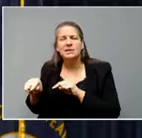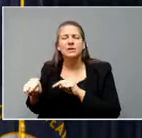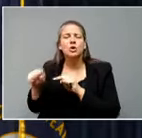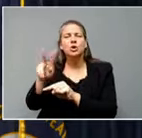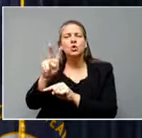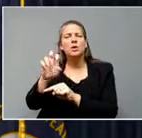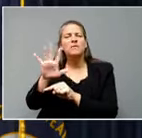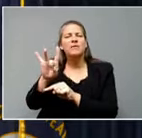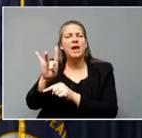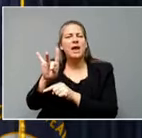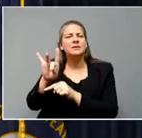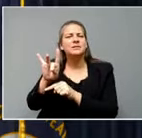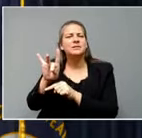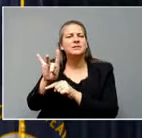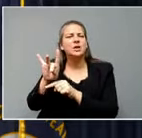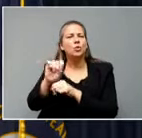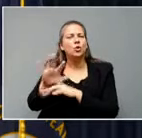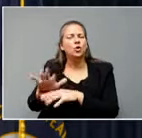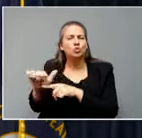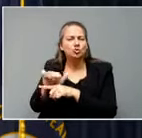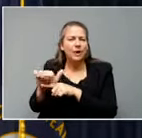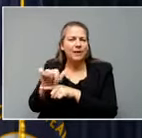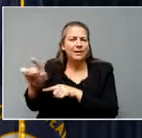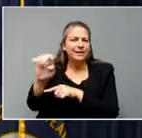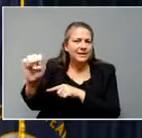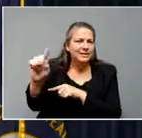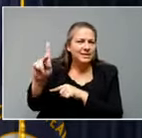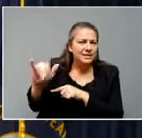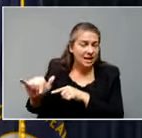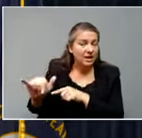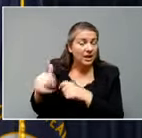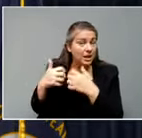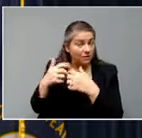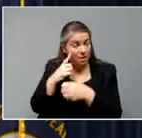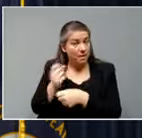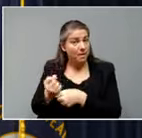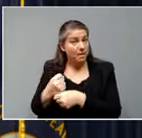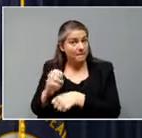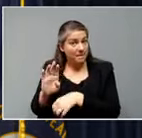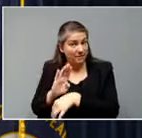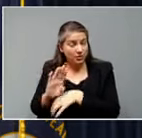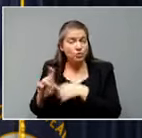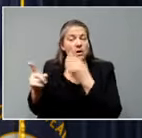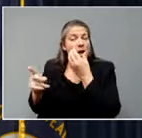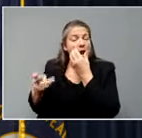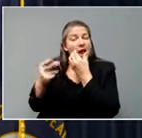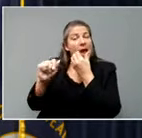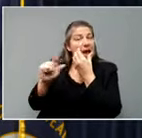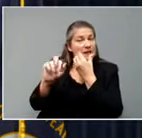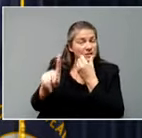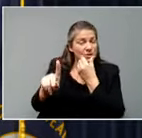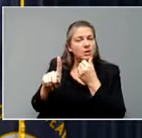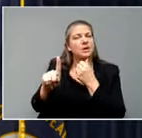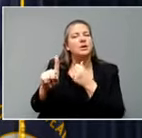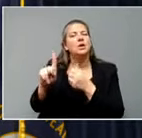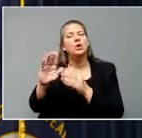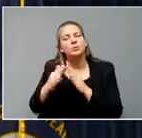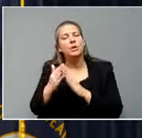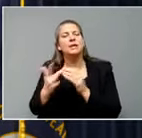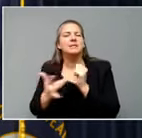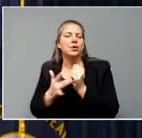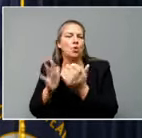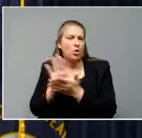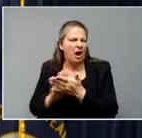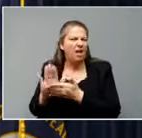workers trained in the East Kentucky Advanced Manufacturing Institute and at the Hazard Community and Technical College. So,